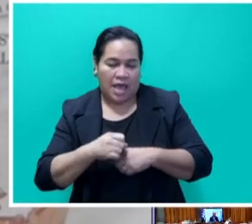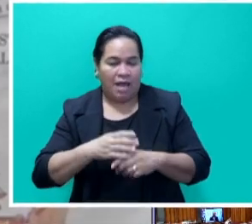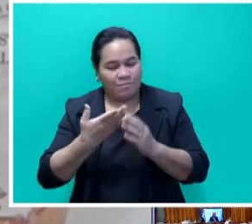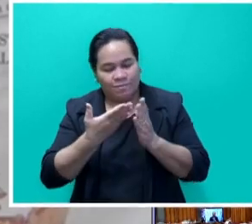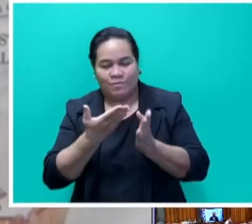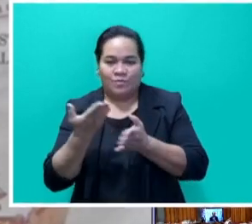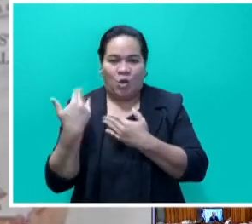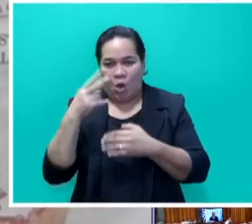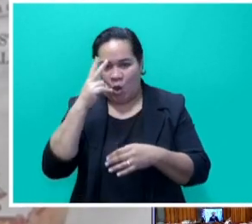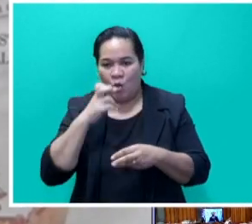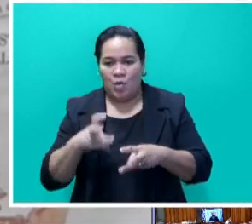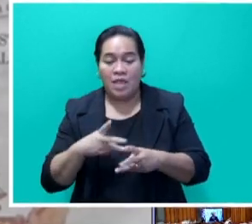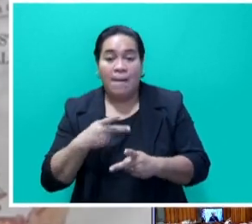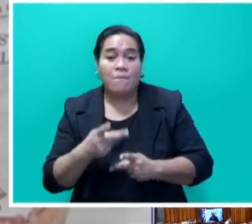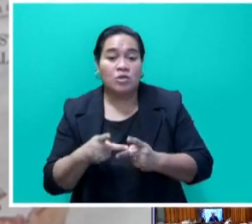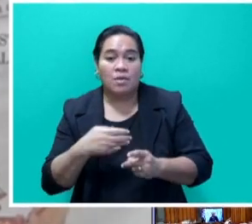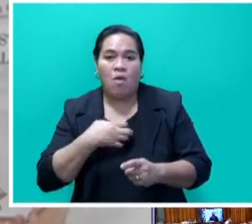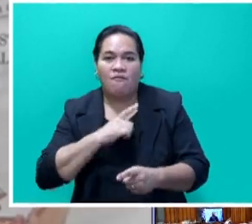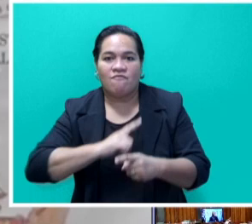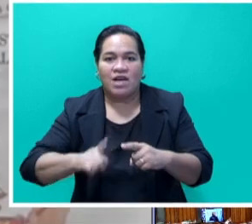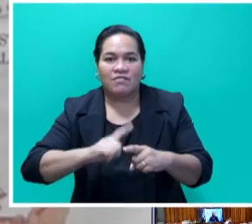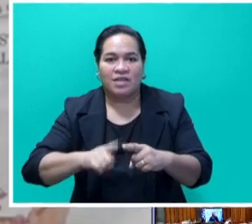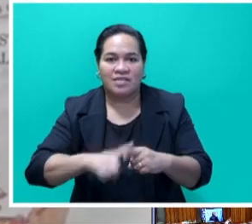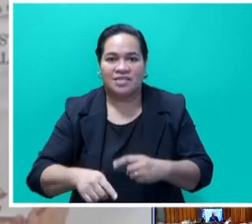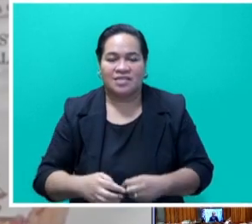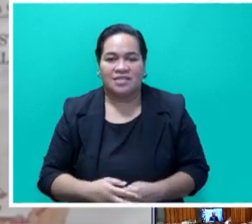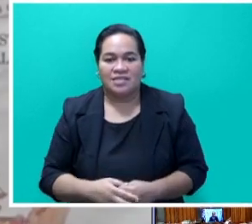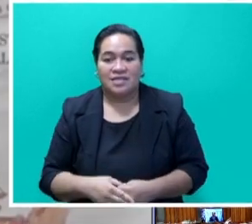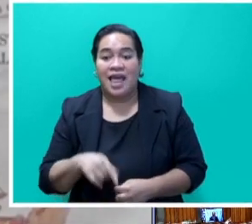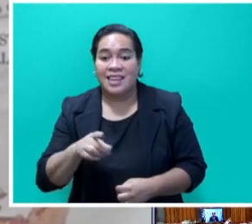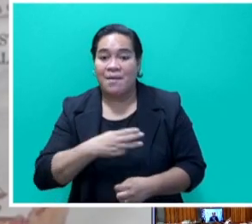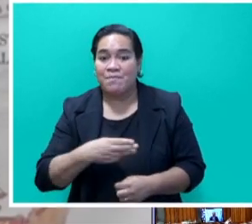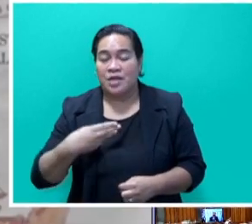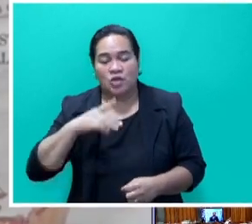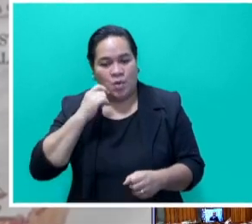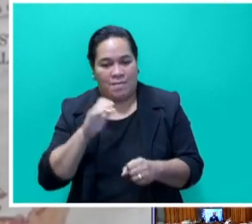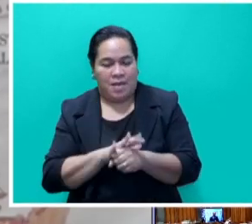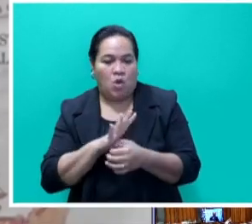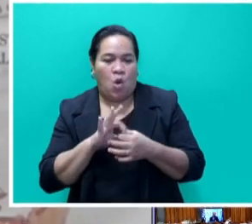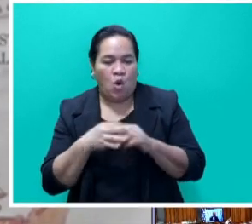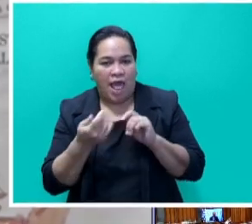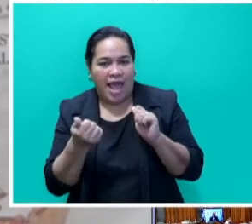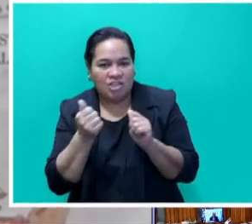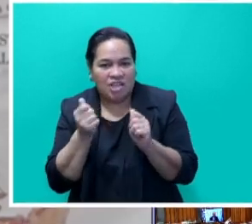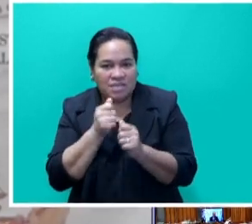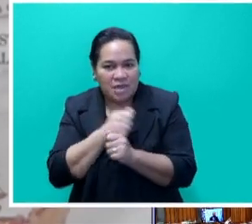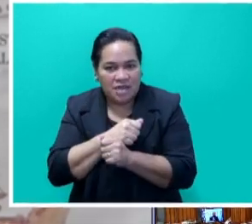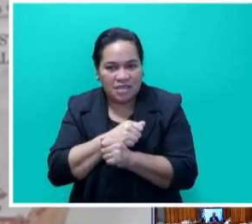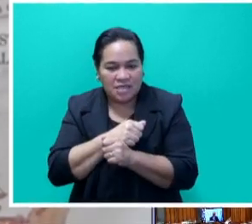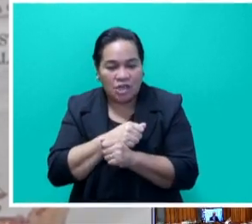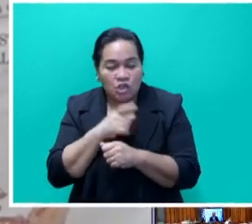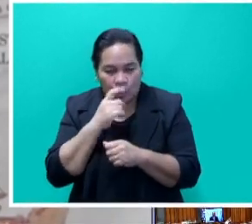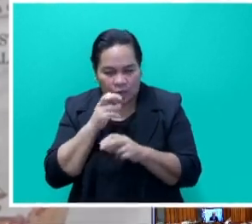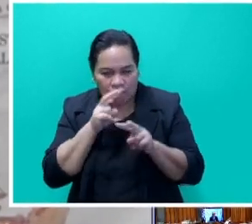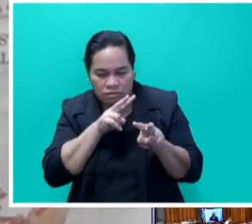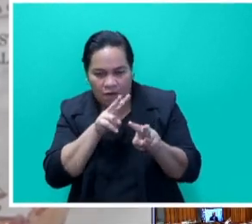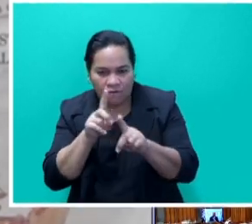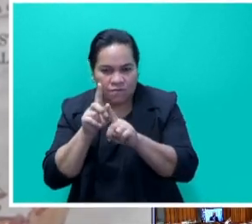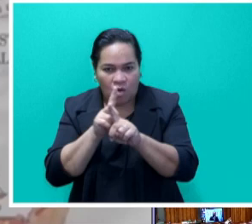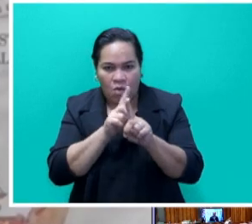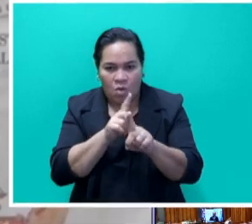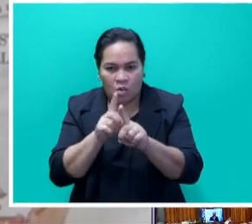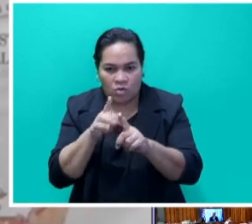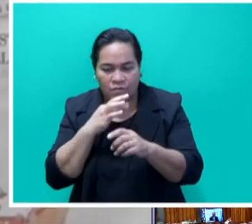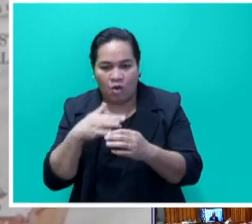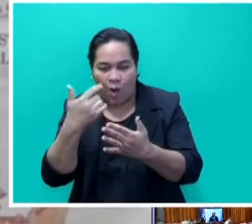past. Processes will be faster, and at the same time, the ministry will make its own adjustment so that it can keep track of all of